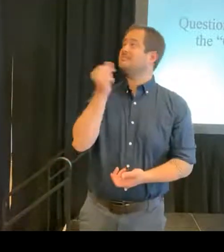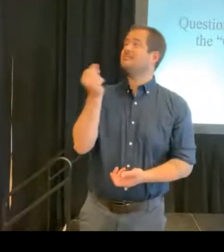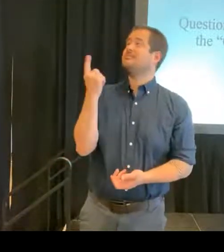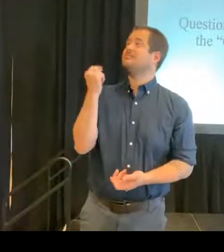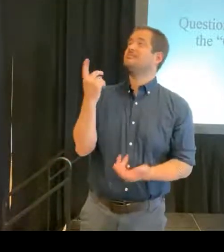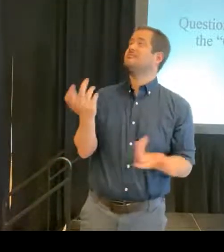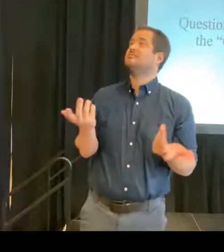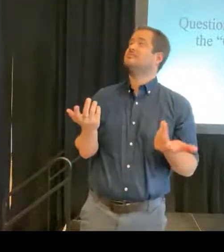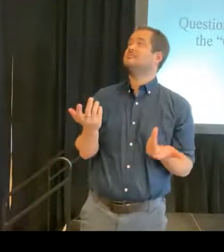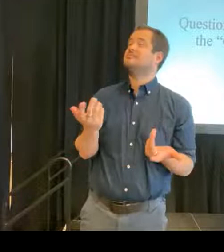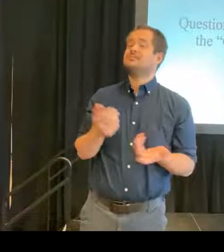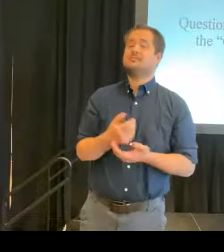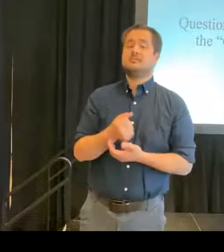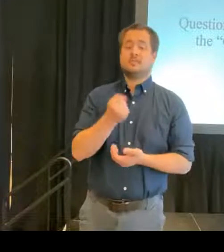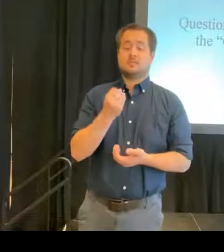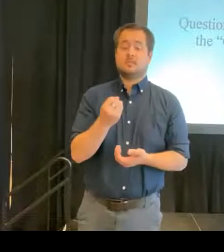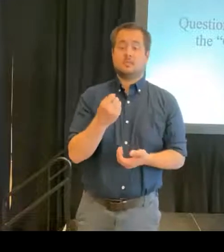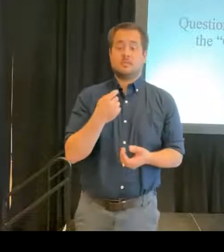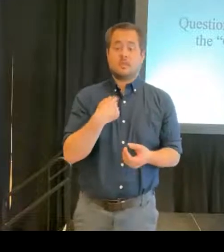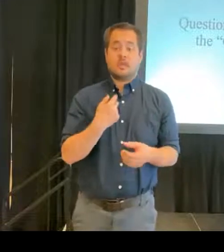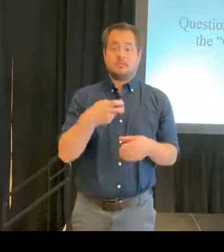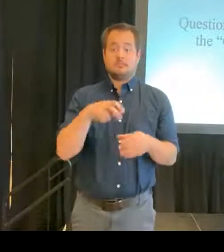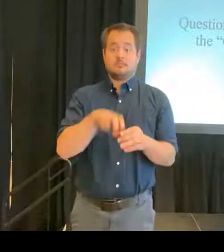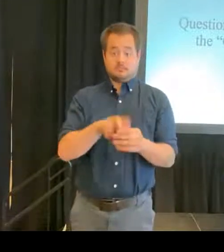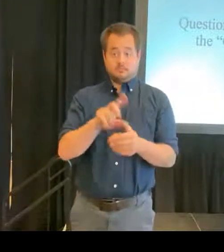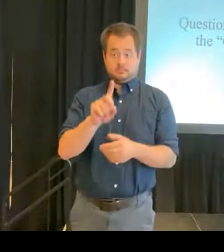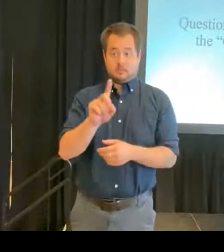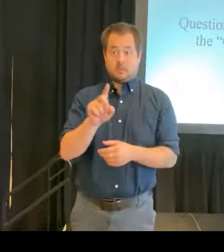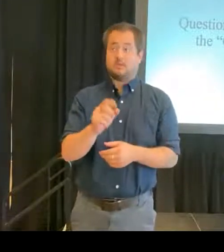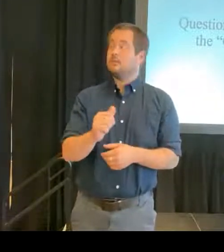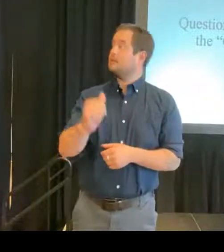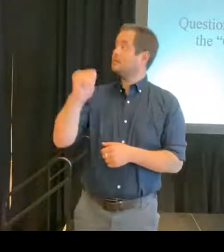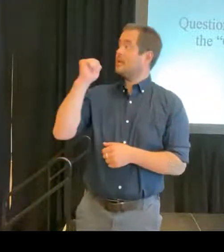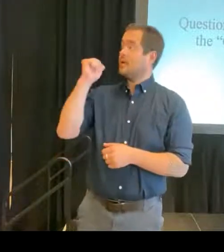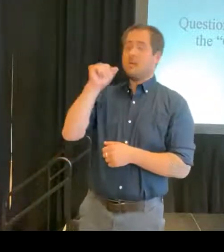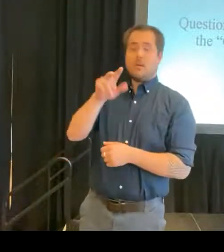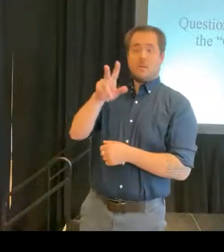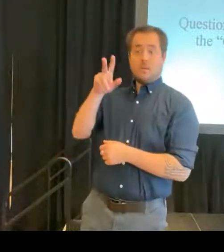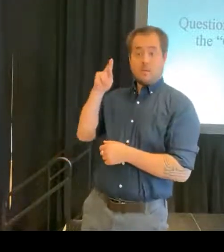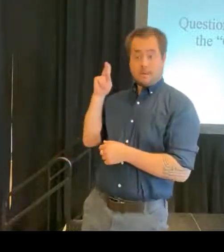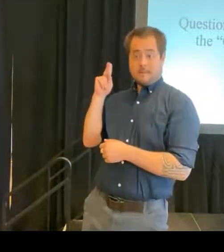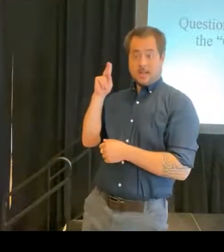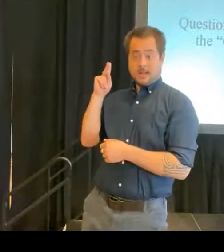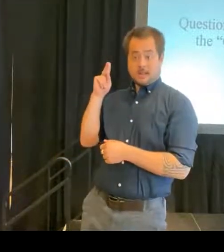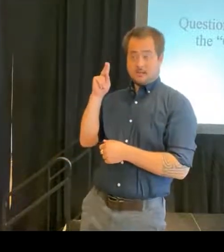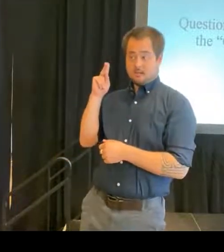that. What I did is, I went to the back of the bus